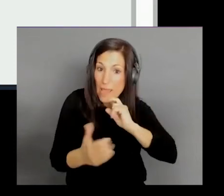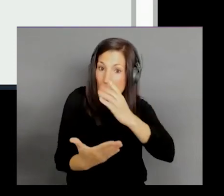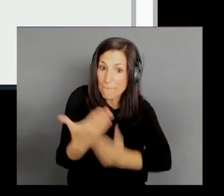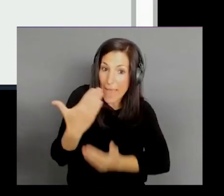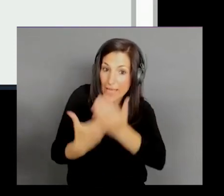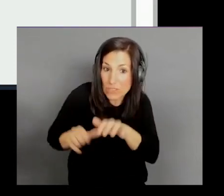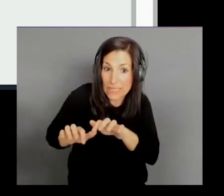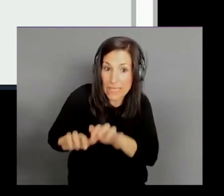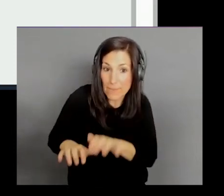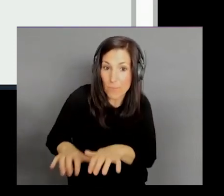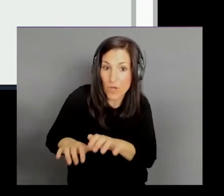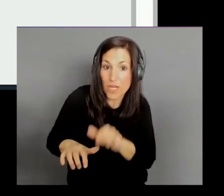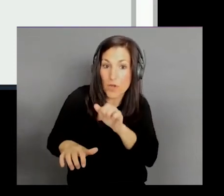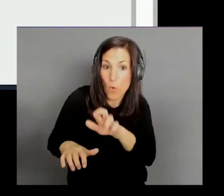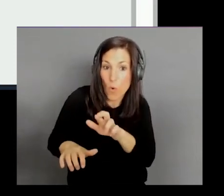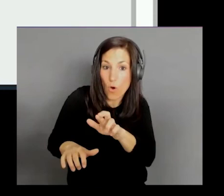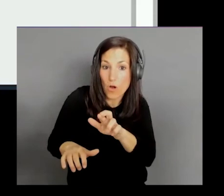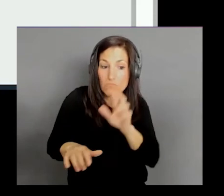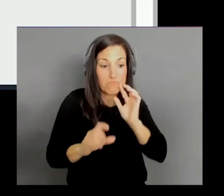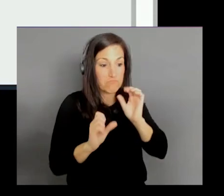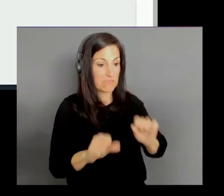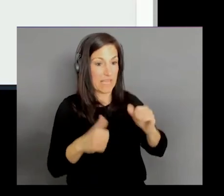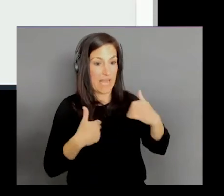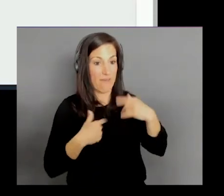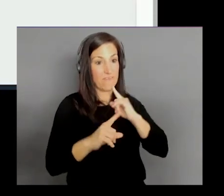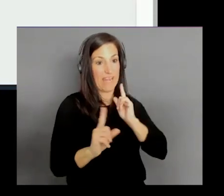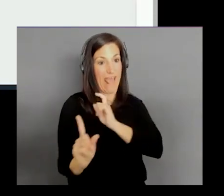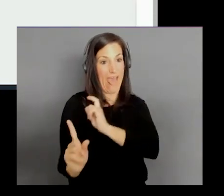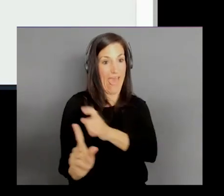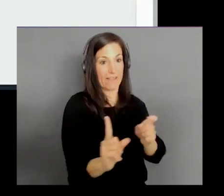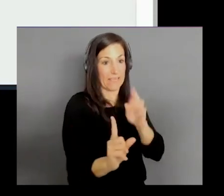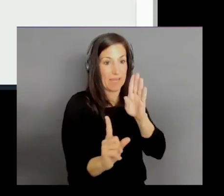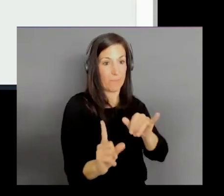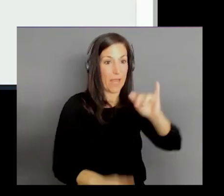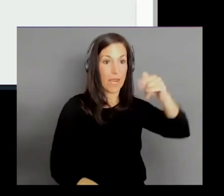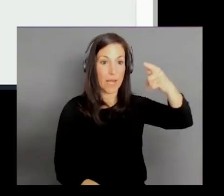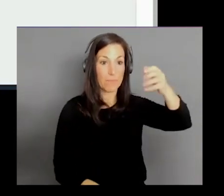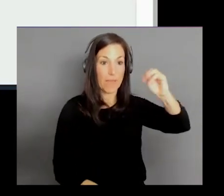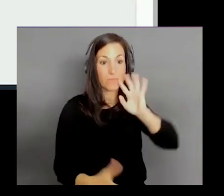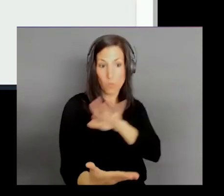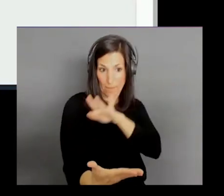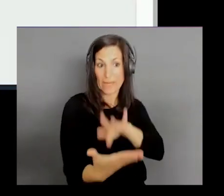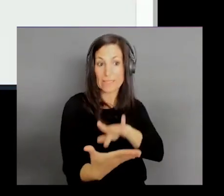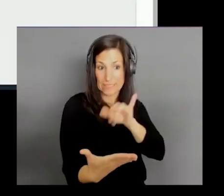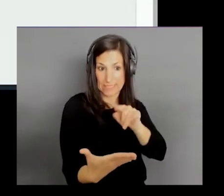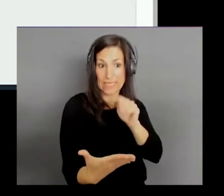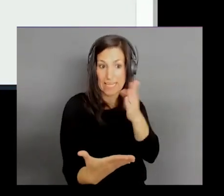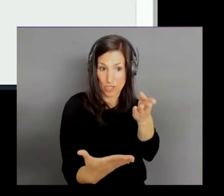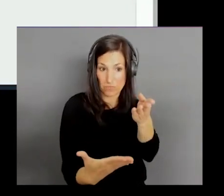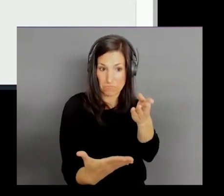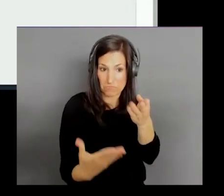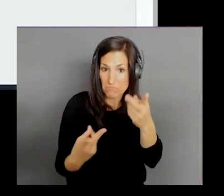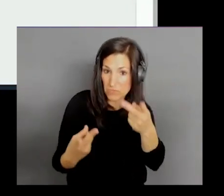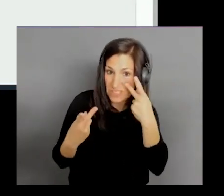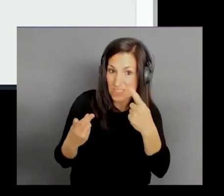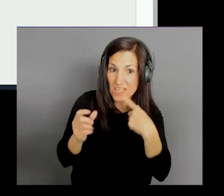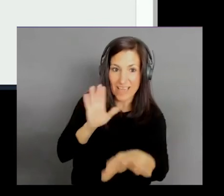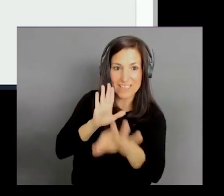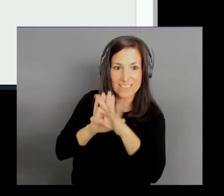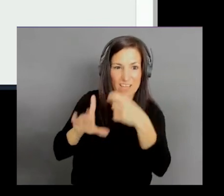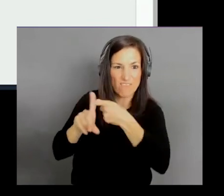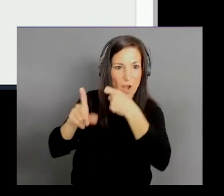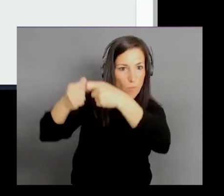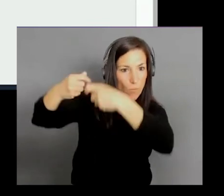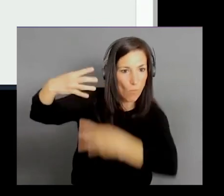have it allocated by Ipam. So I'm actually going to click this here. And now you can see I can select from one of the pools that I